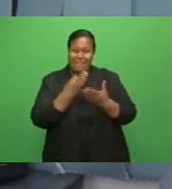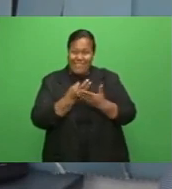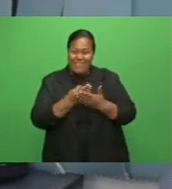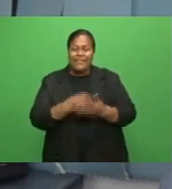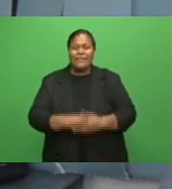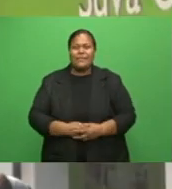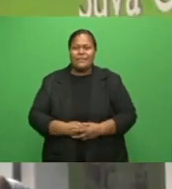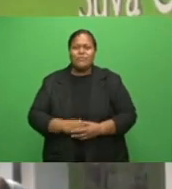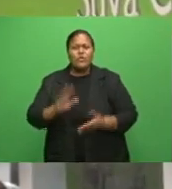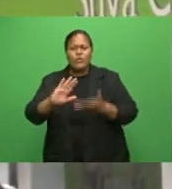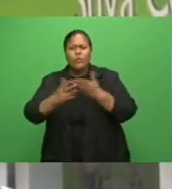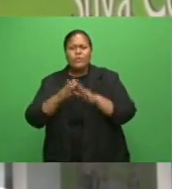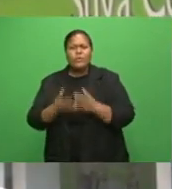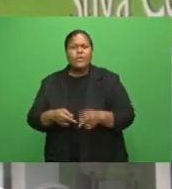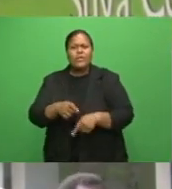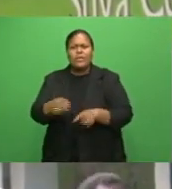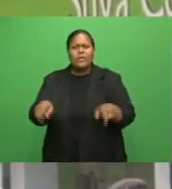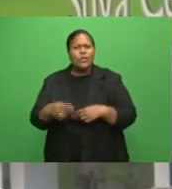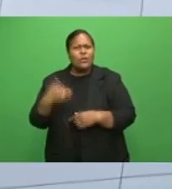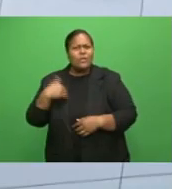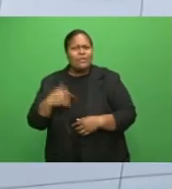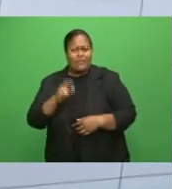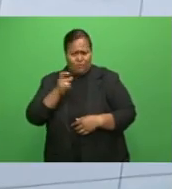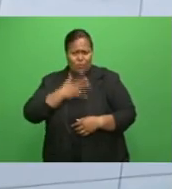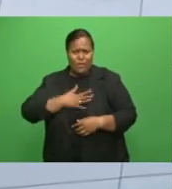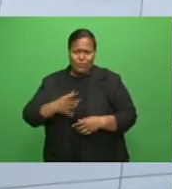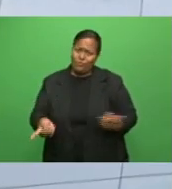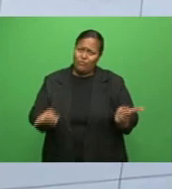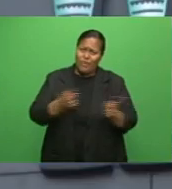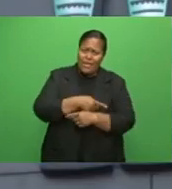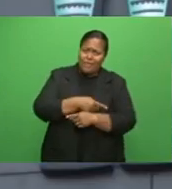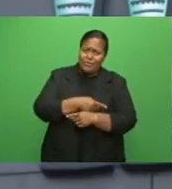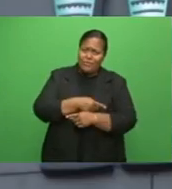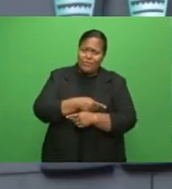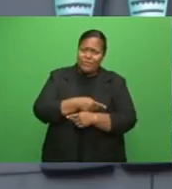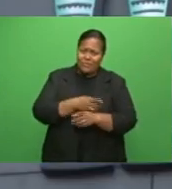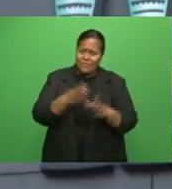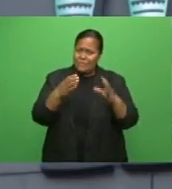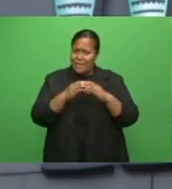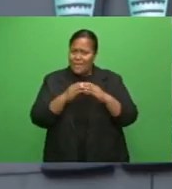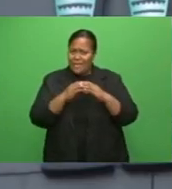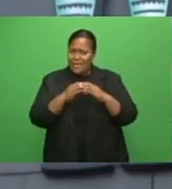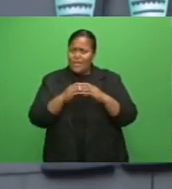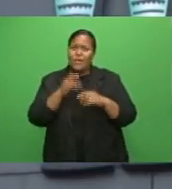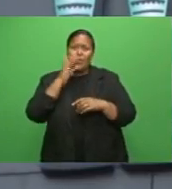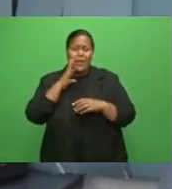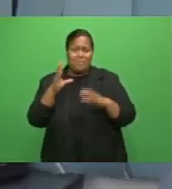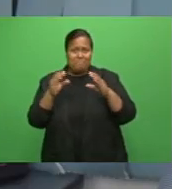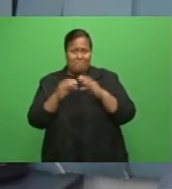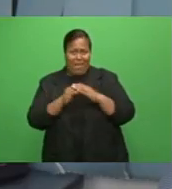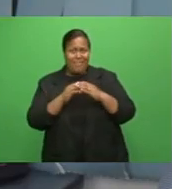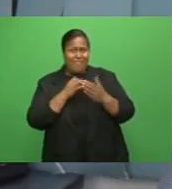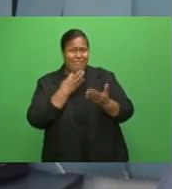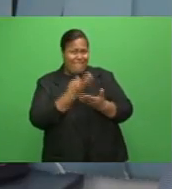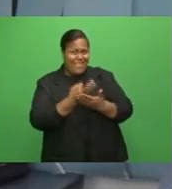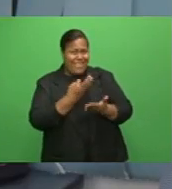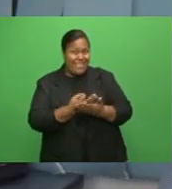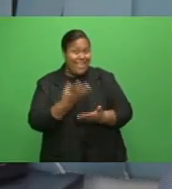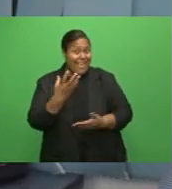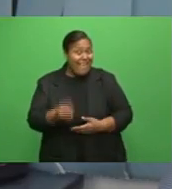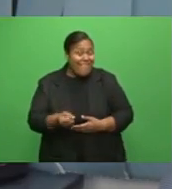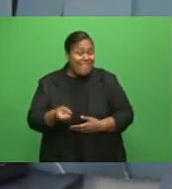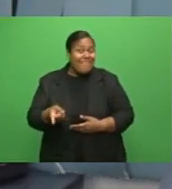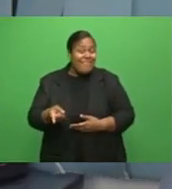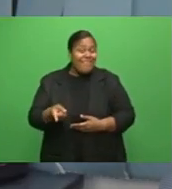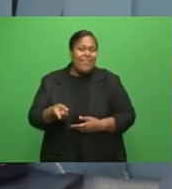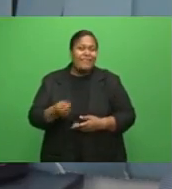how possible we can do this, and then once we are able to do it, and then we will